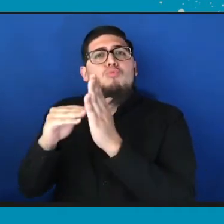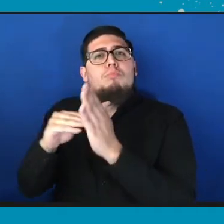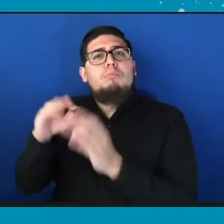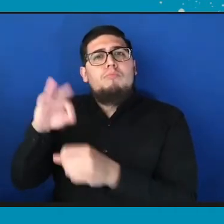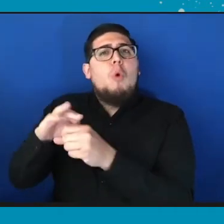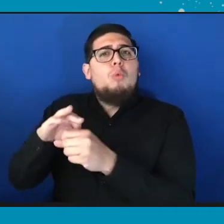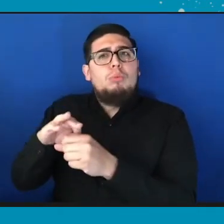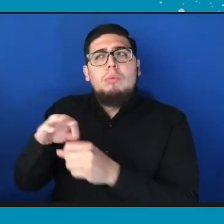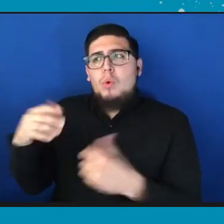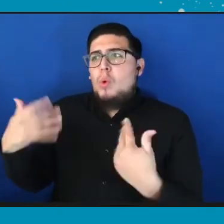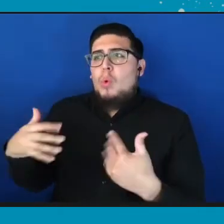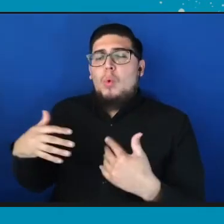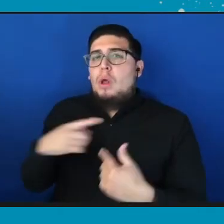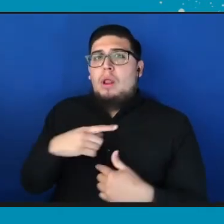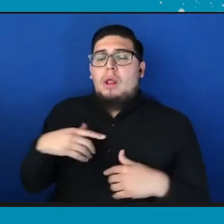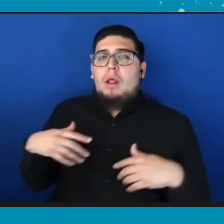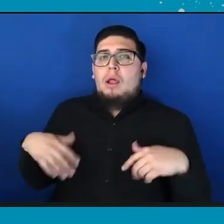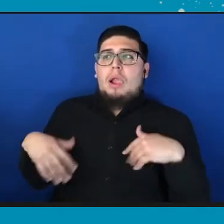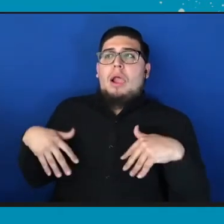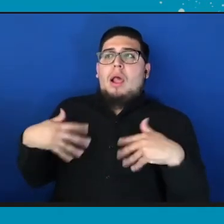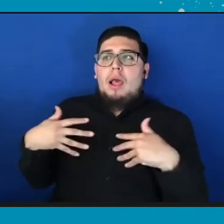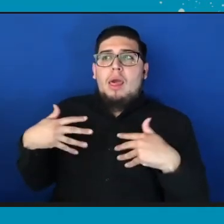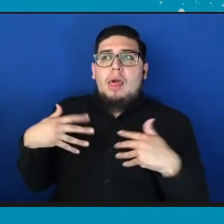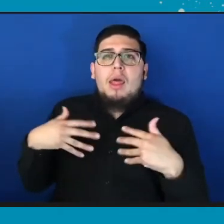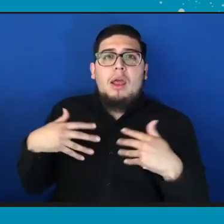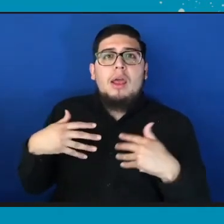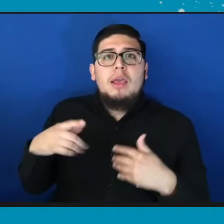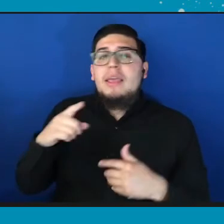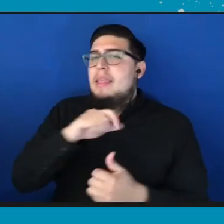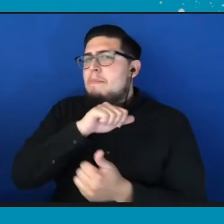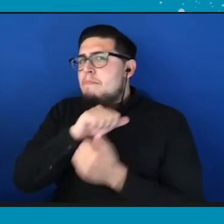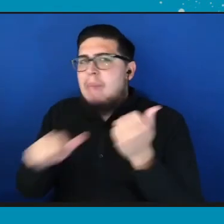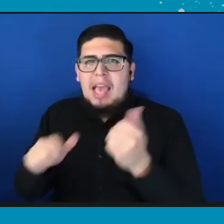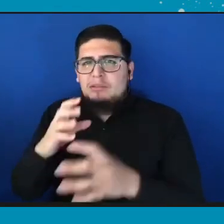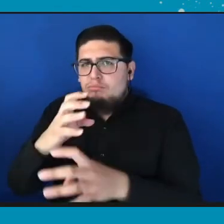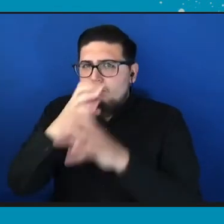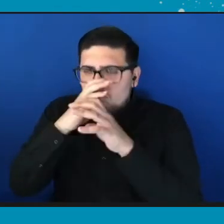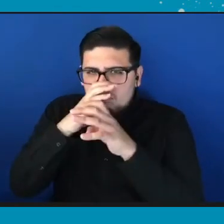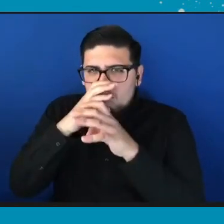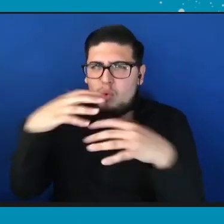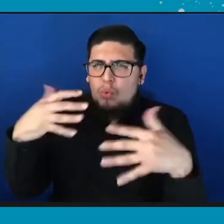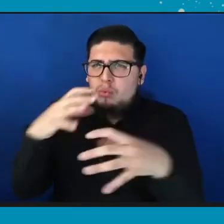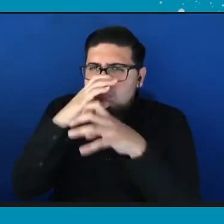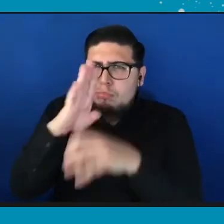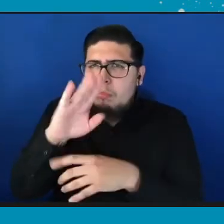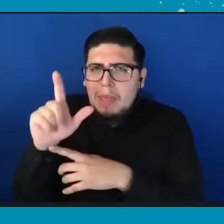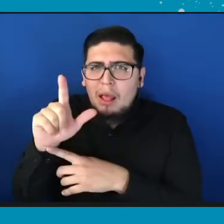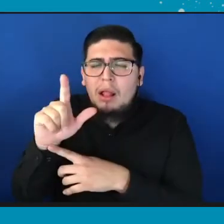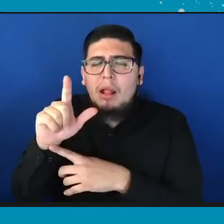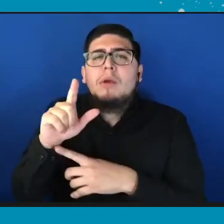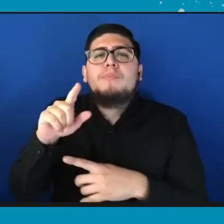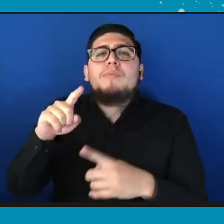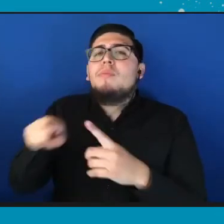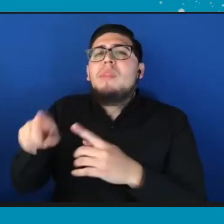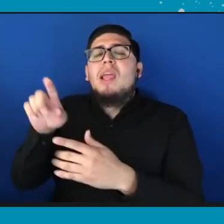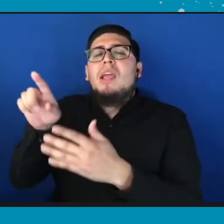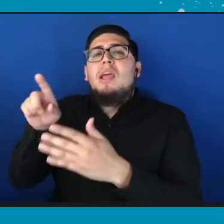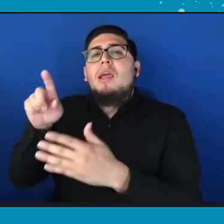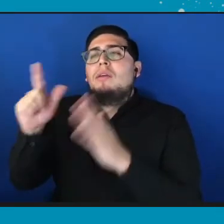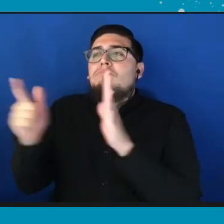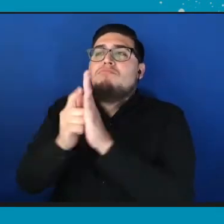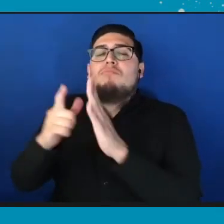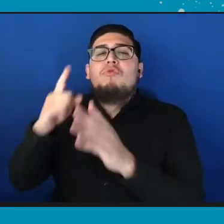passed a pretty draconian bill criminalizing third-party voter registration groups,